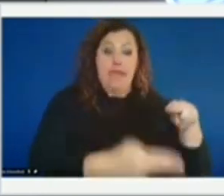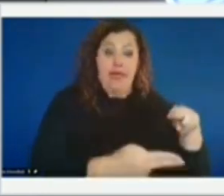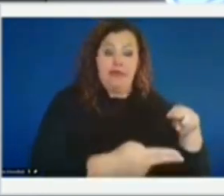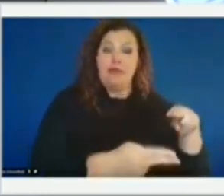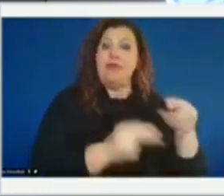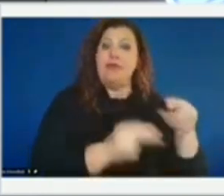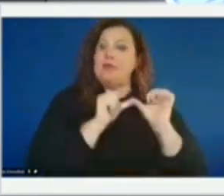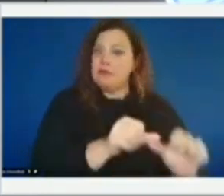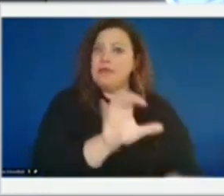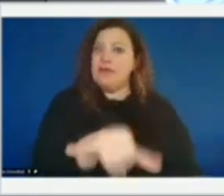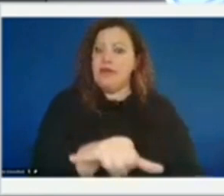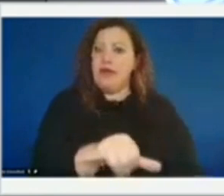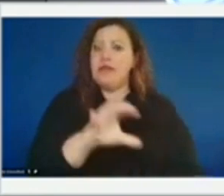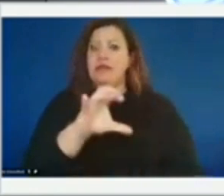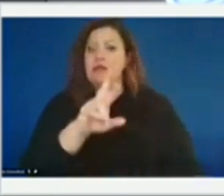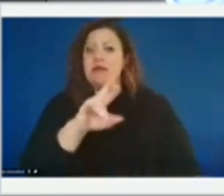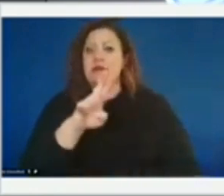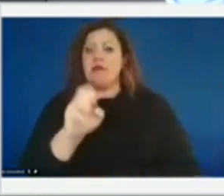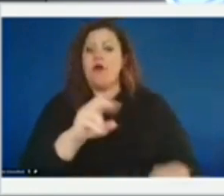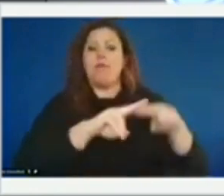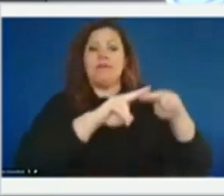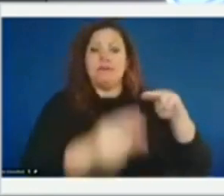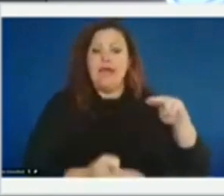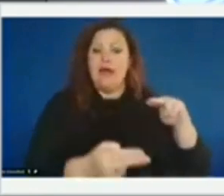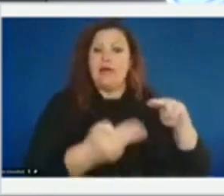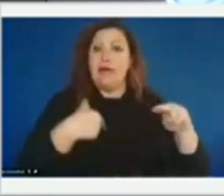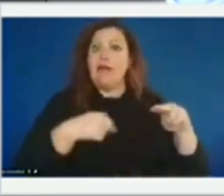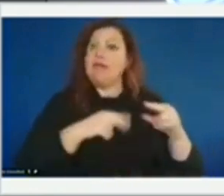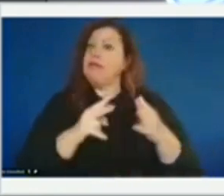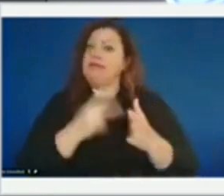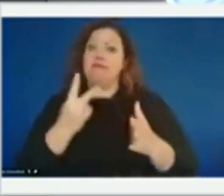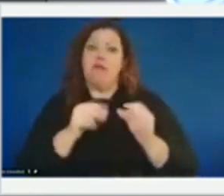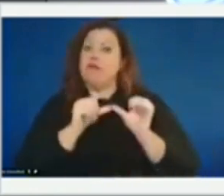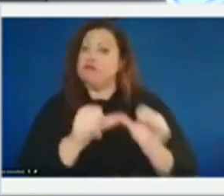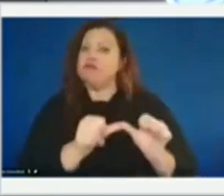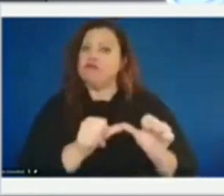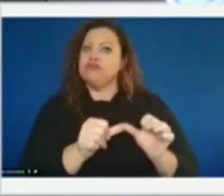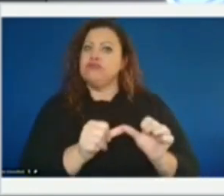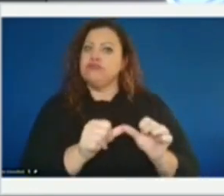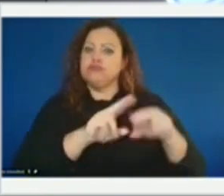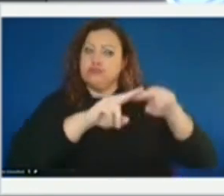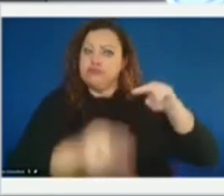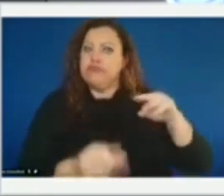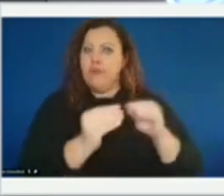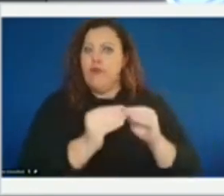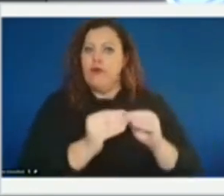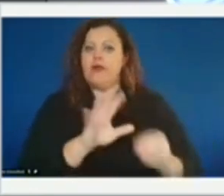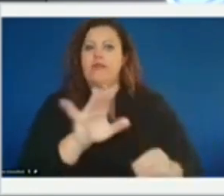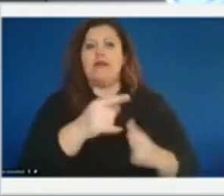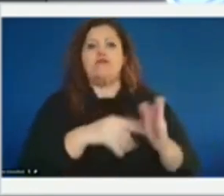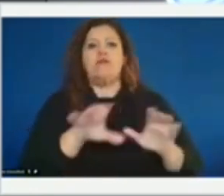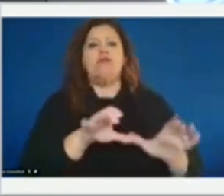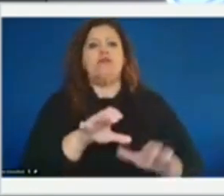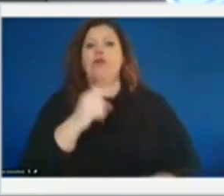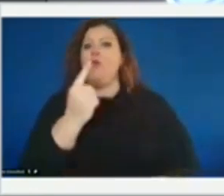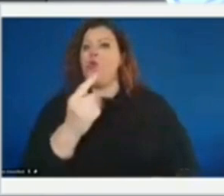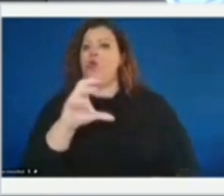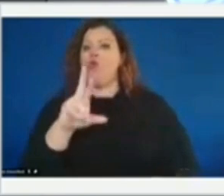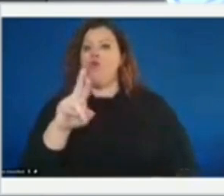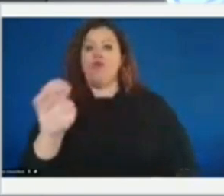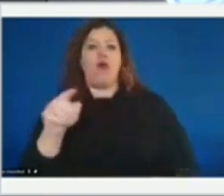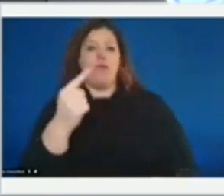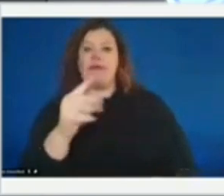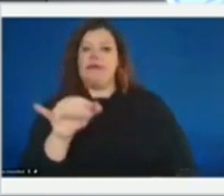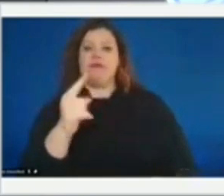crime's down, let's double down. That's what we're here to do. One crime is one too many. You hear a lot